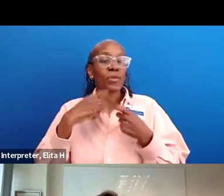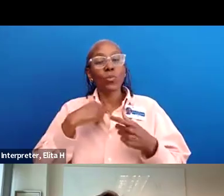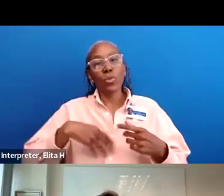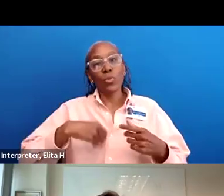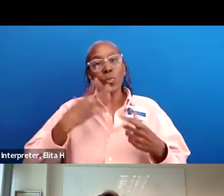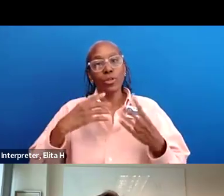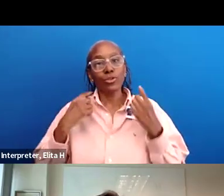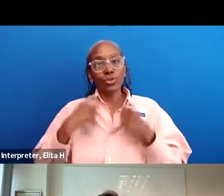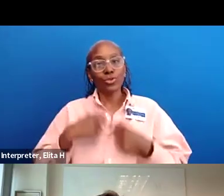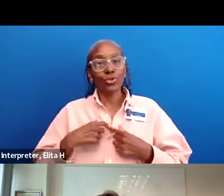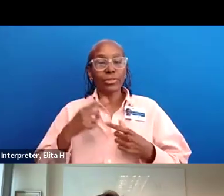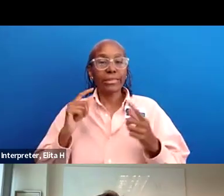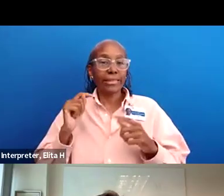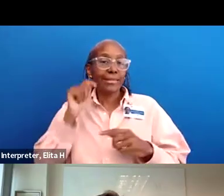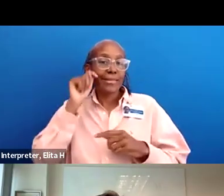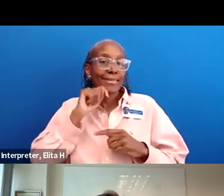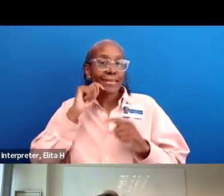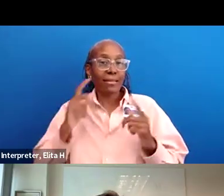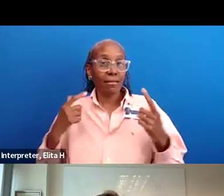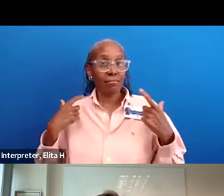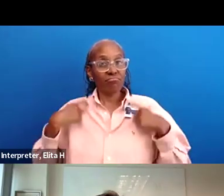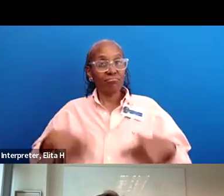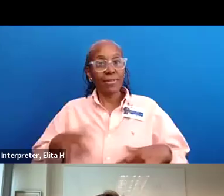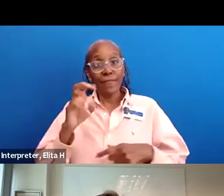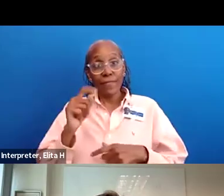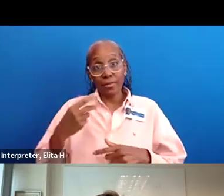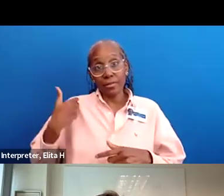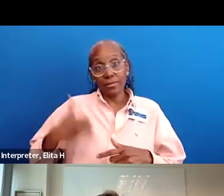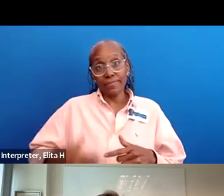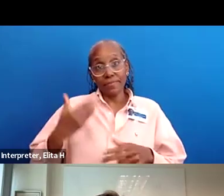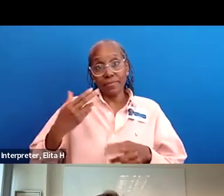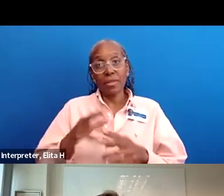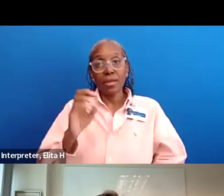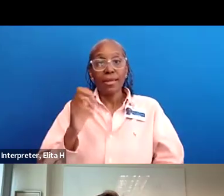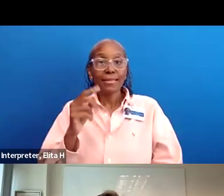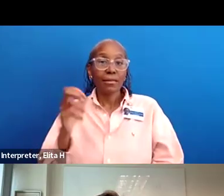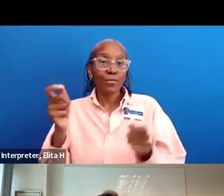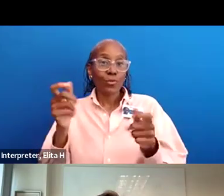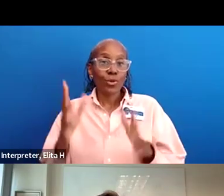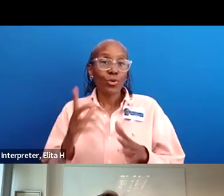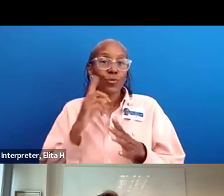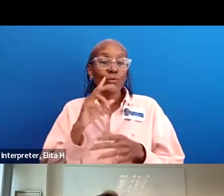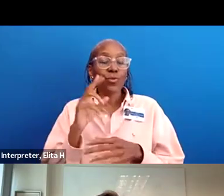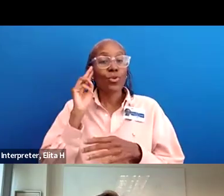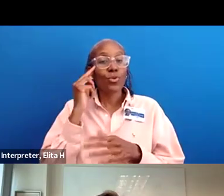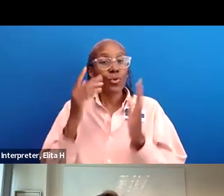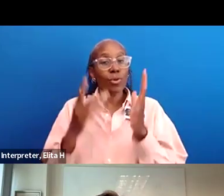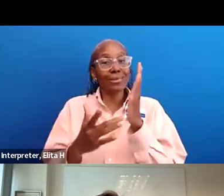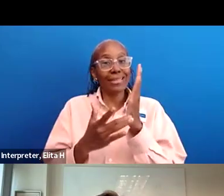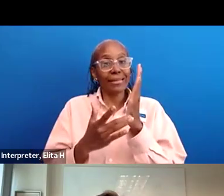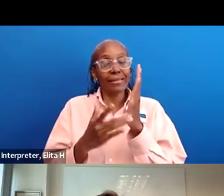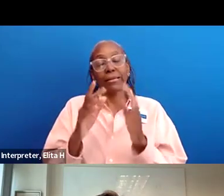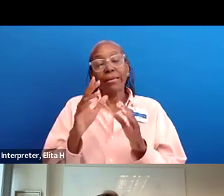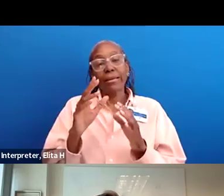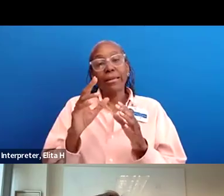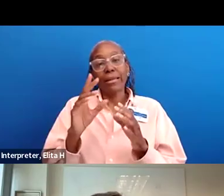and a tan vest. I am the executive director of Neurotech Network, as